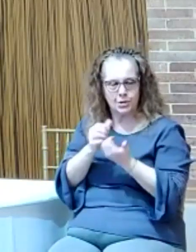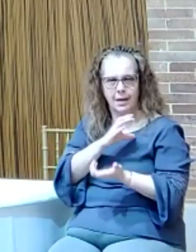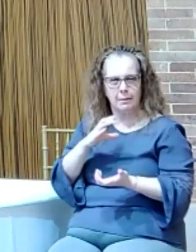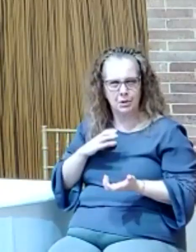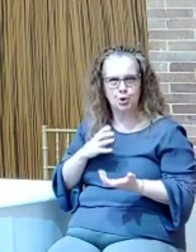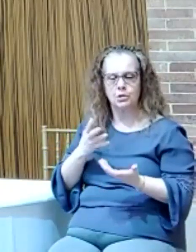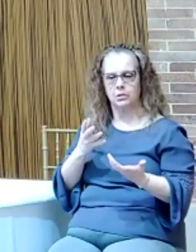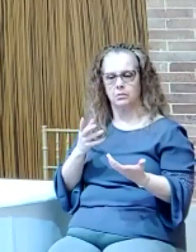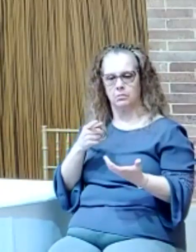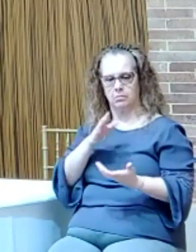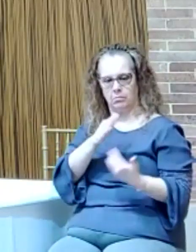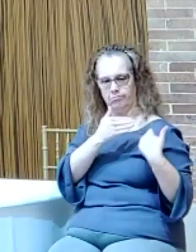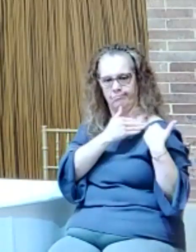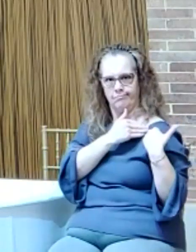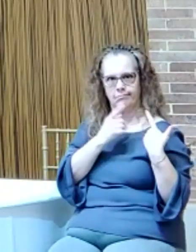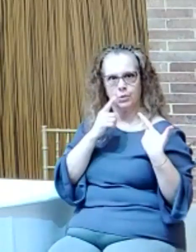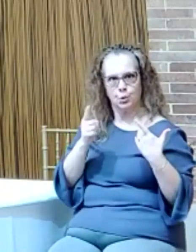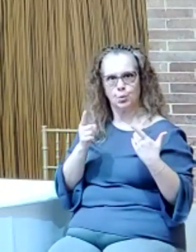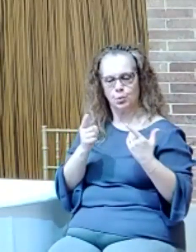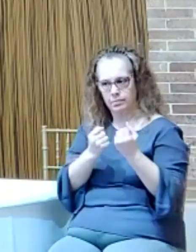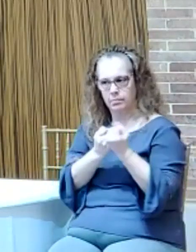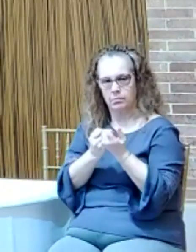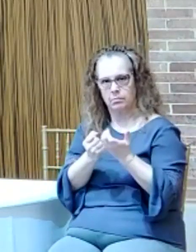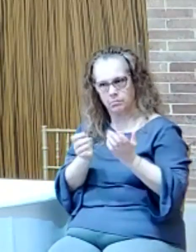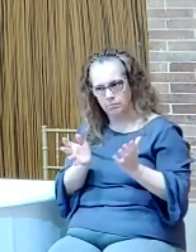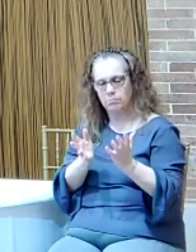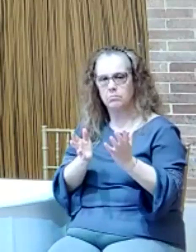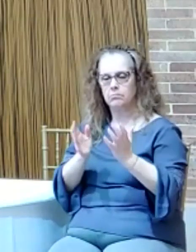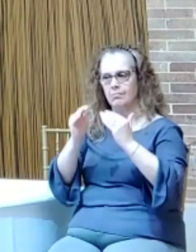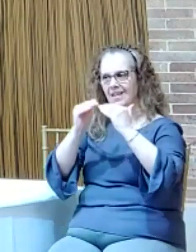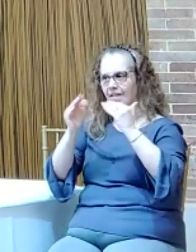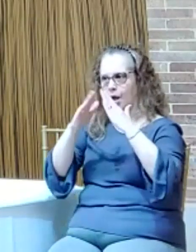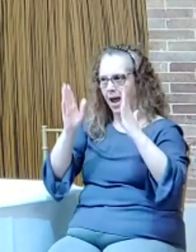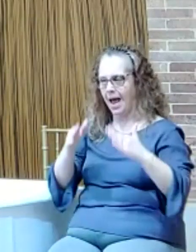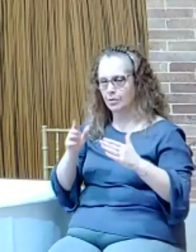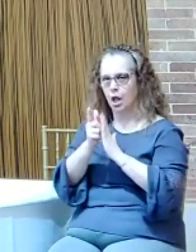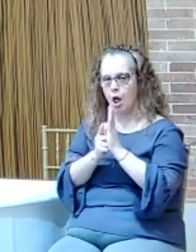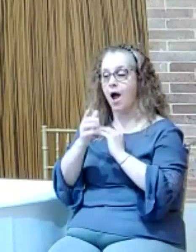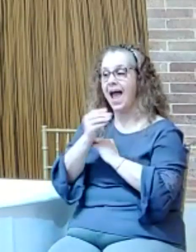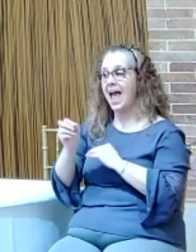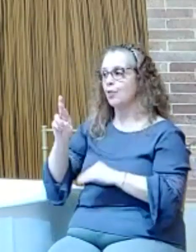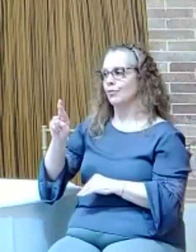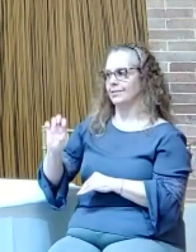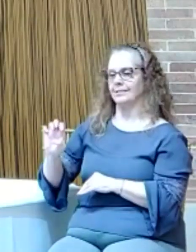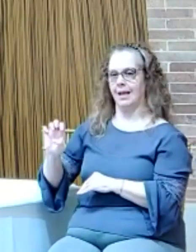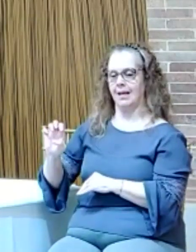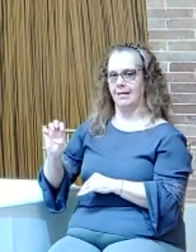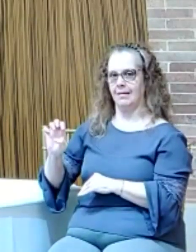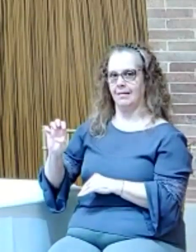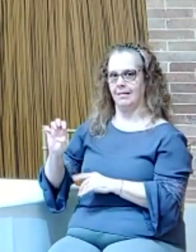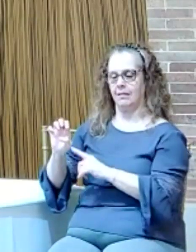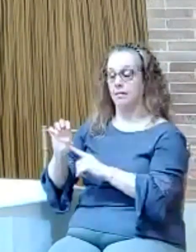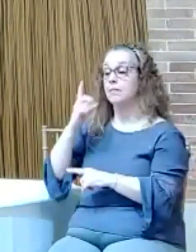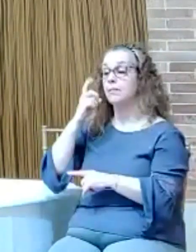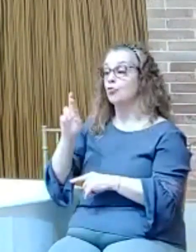are that enforce um the fair housing laws and those real estate commissions because real estate agents would always say if